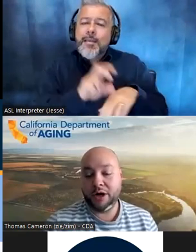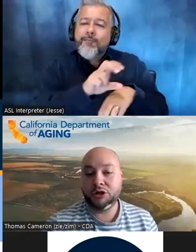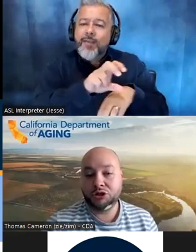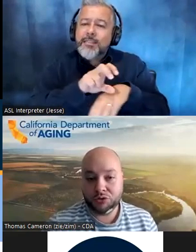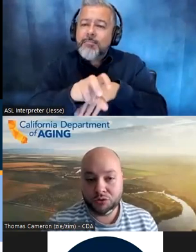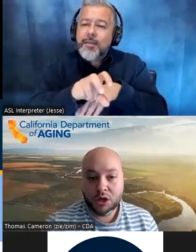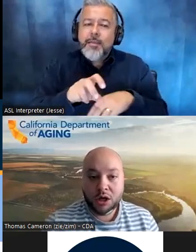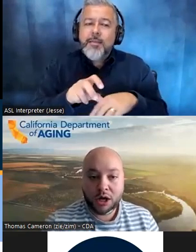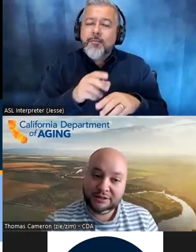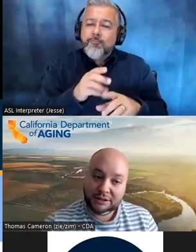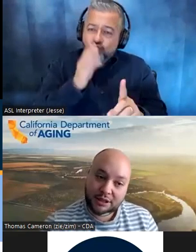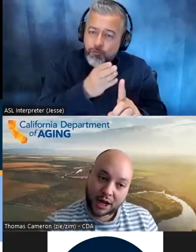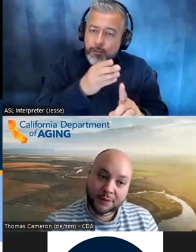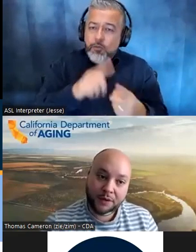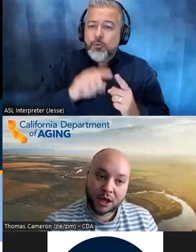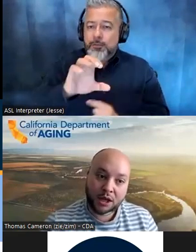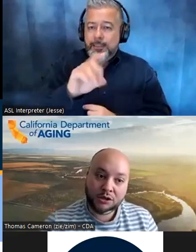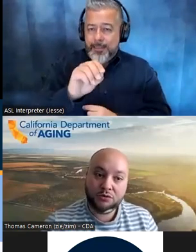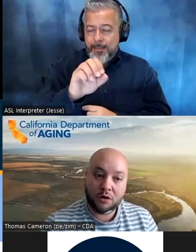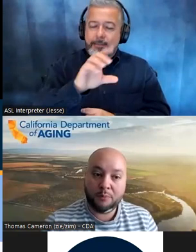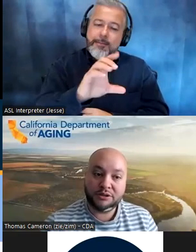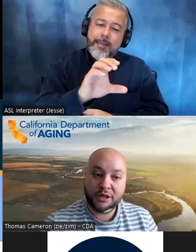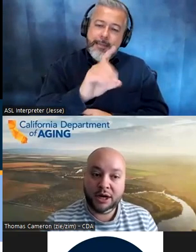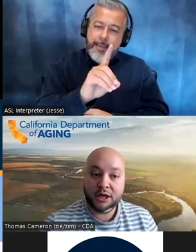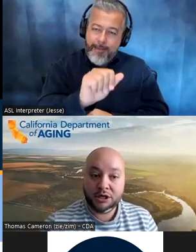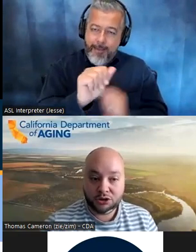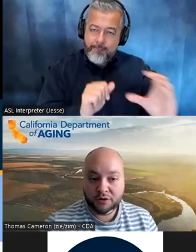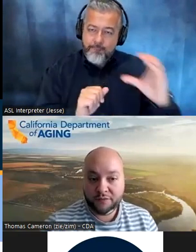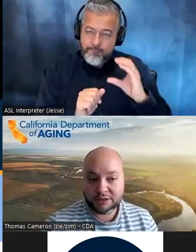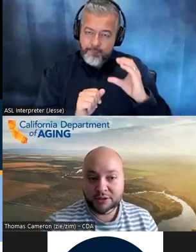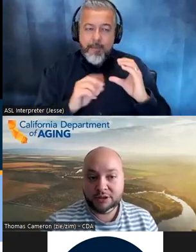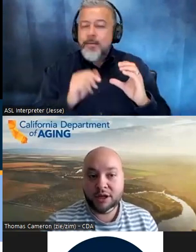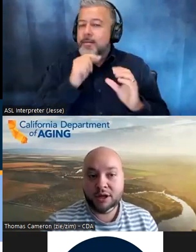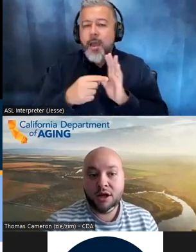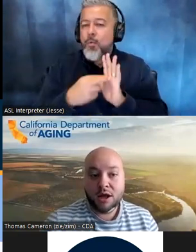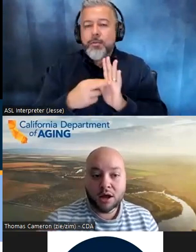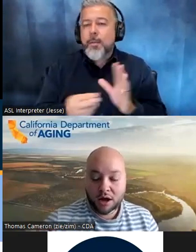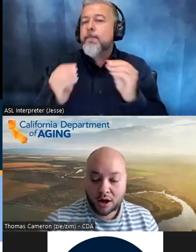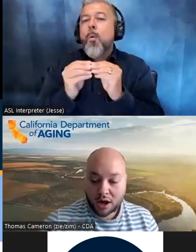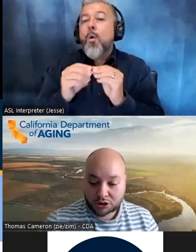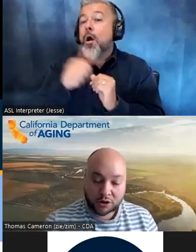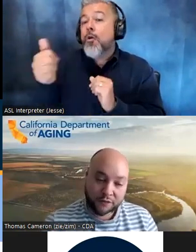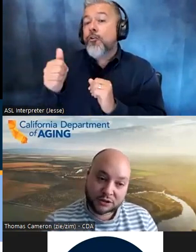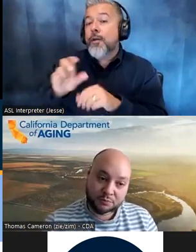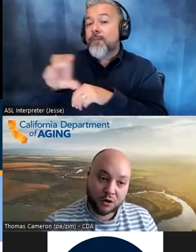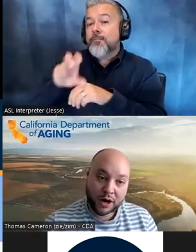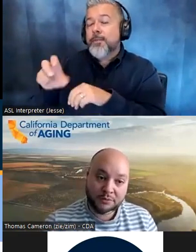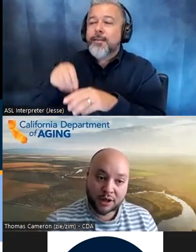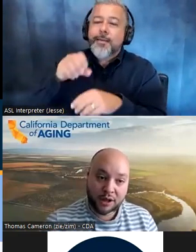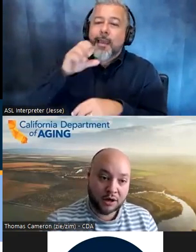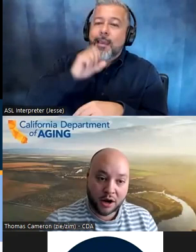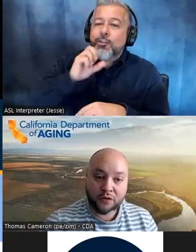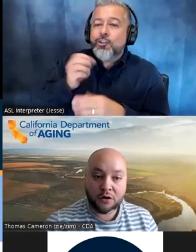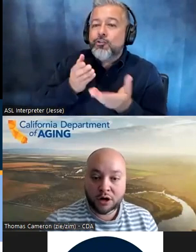provided directly to CDA and do not represent any additional investments in aging services